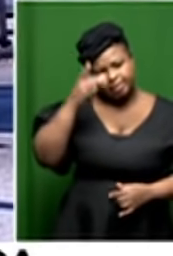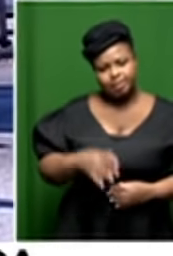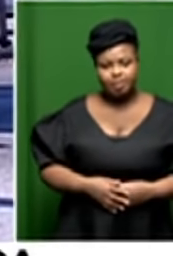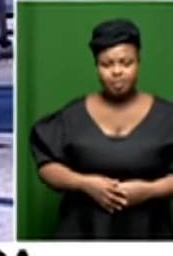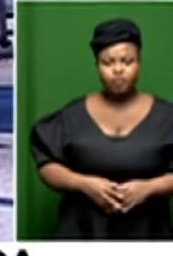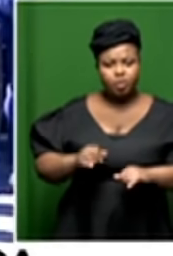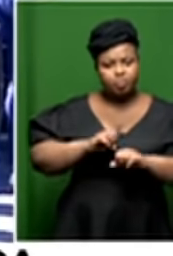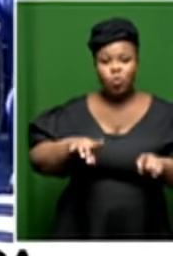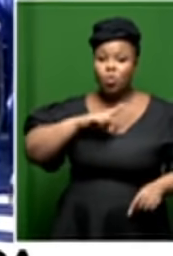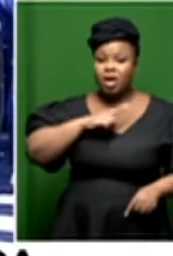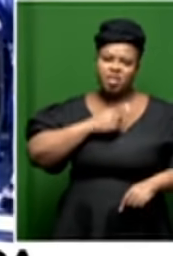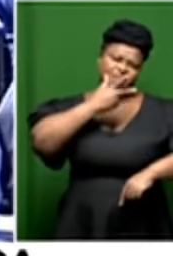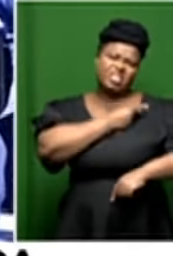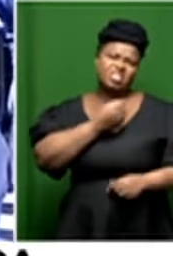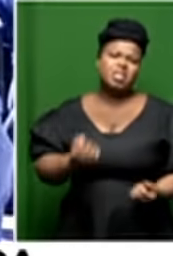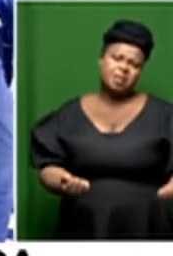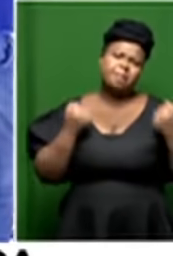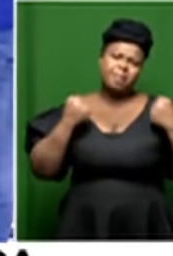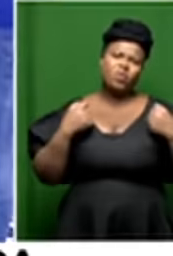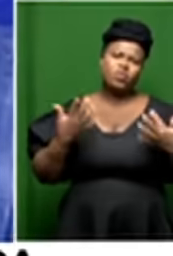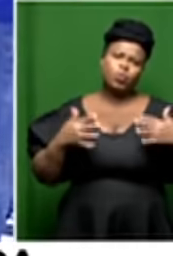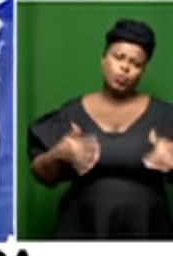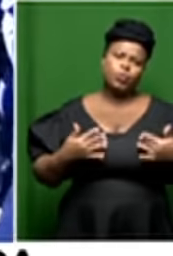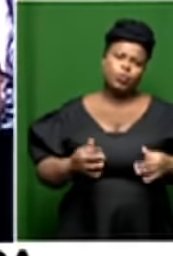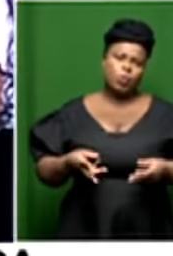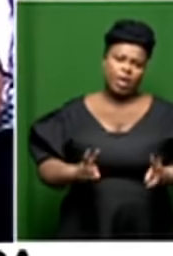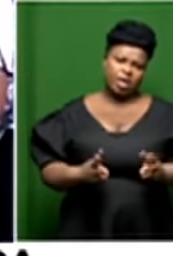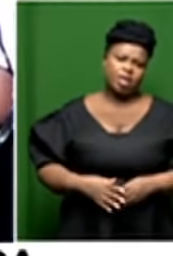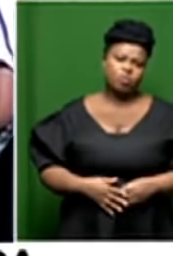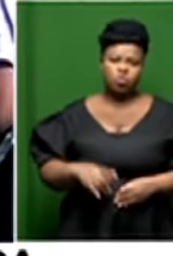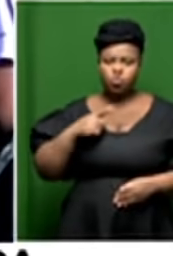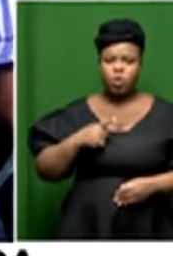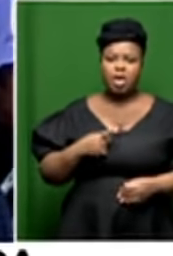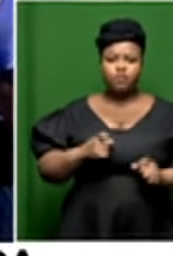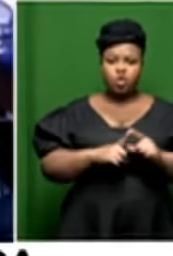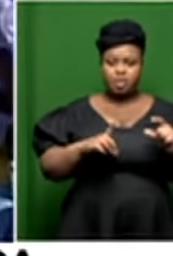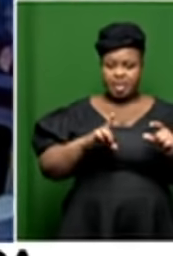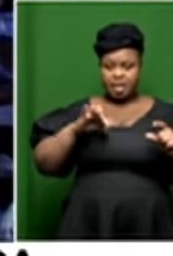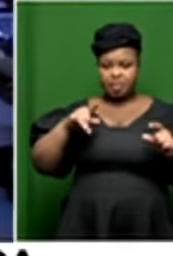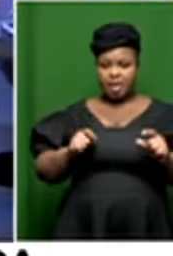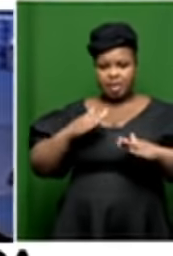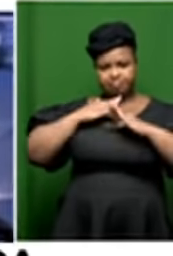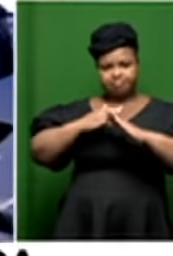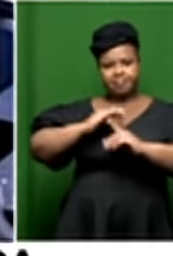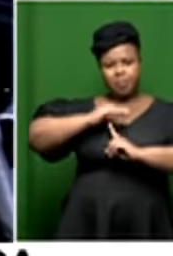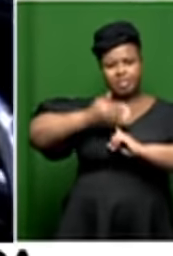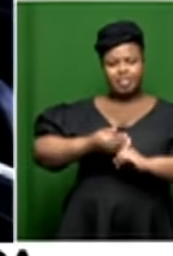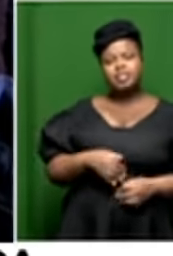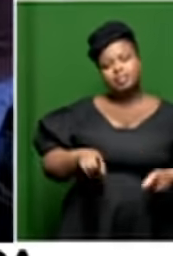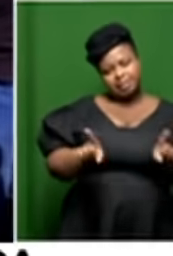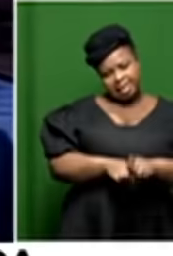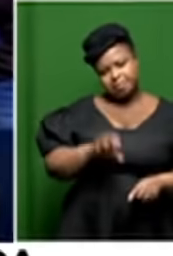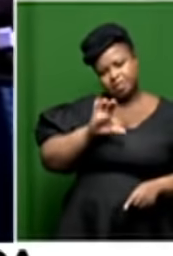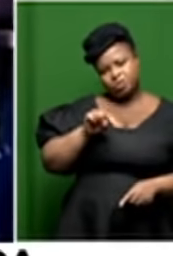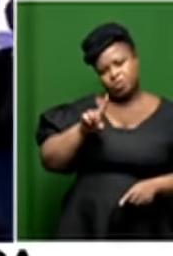are a very powerful way to do that. They are safe, they are effective against Delta. We believe they will be effective against